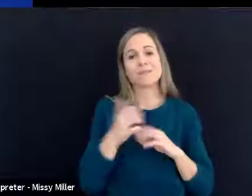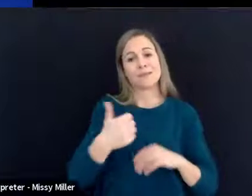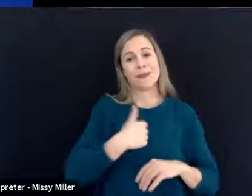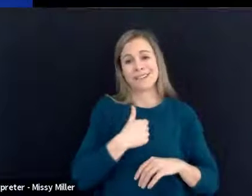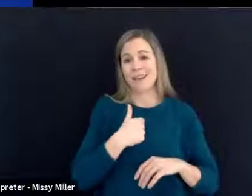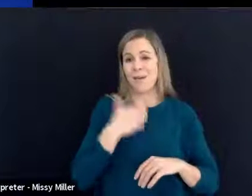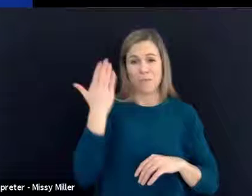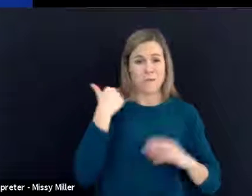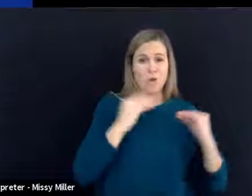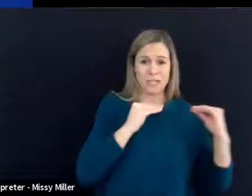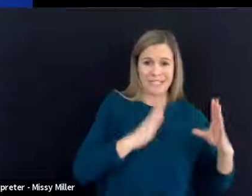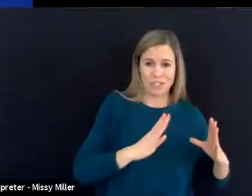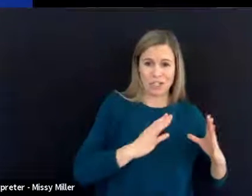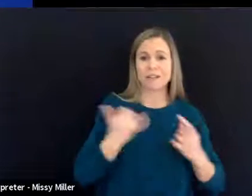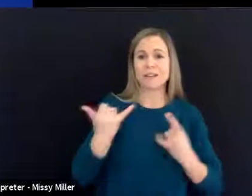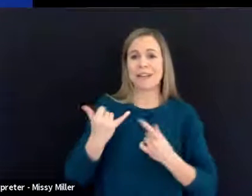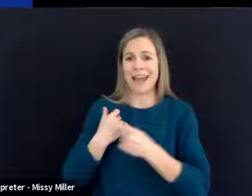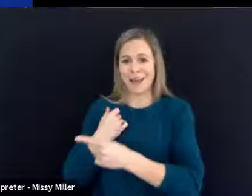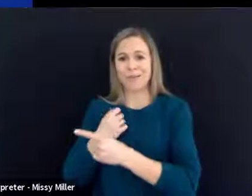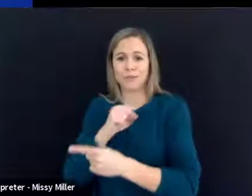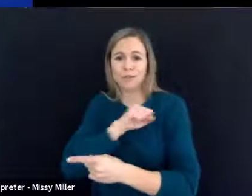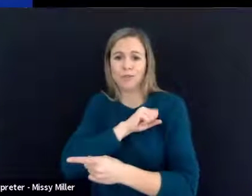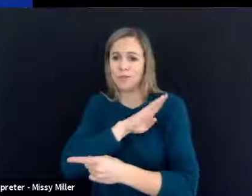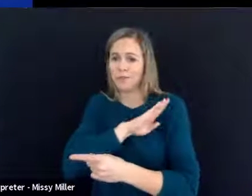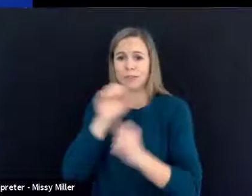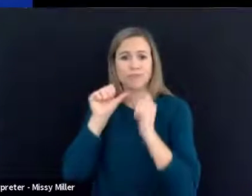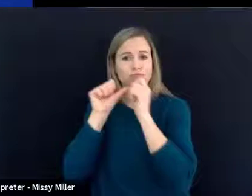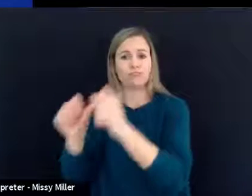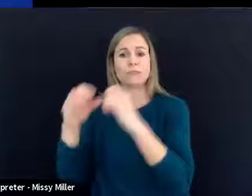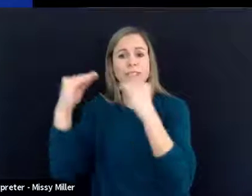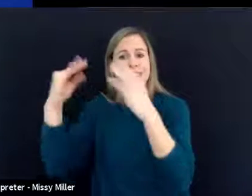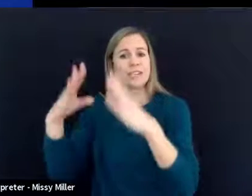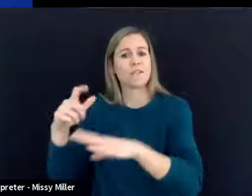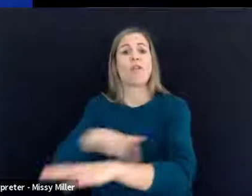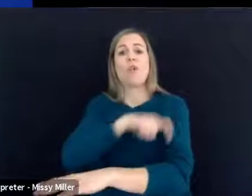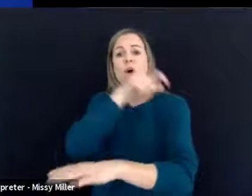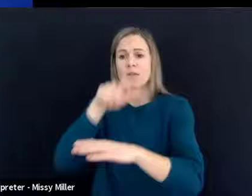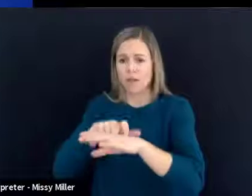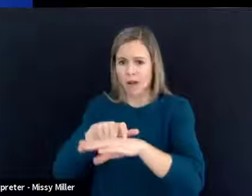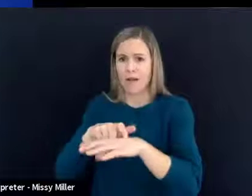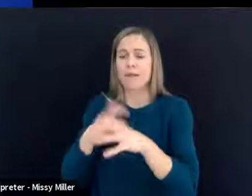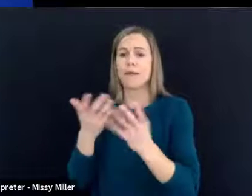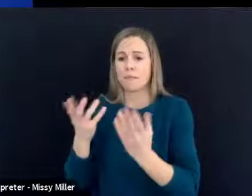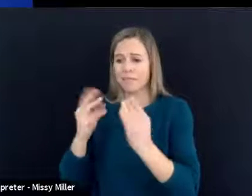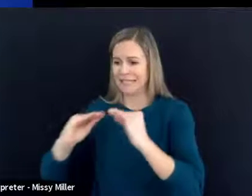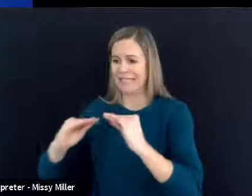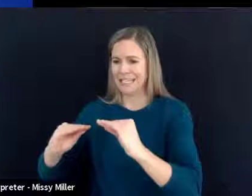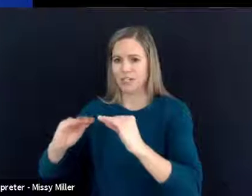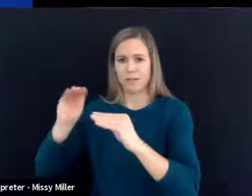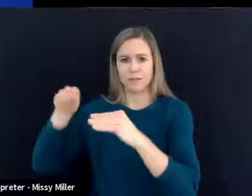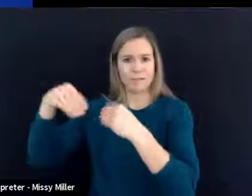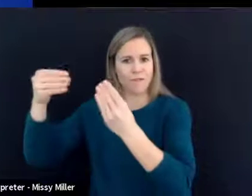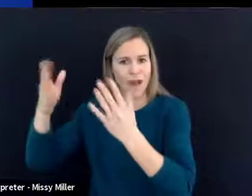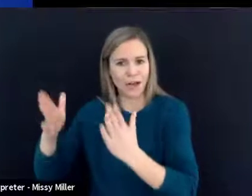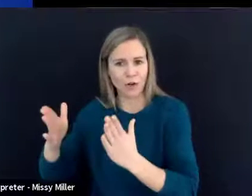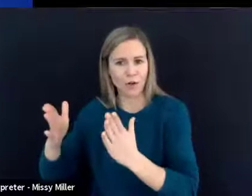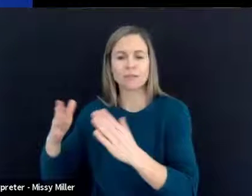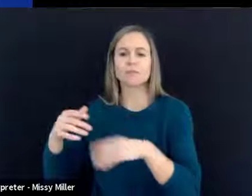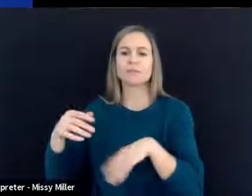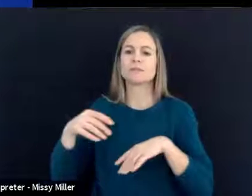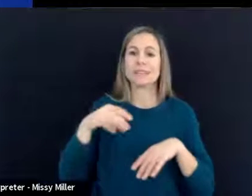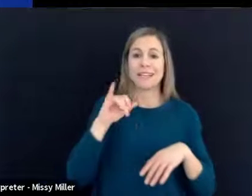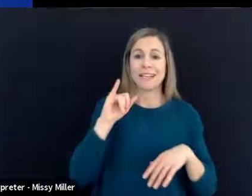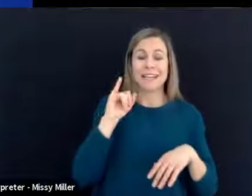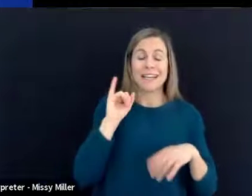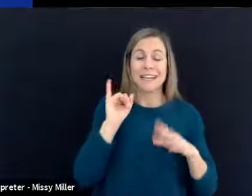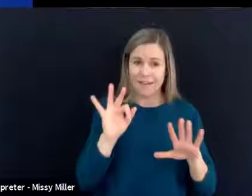and Susan is a lifelong educator of people that go out into the field and teach these students, if you do nothing